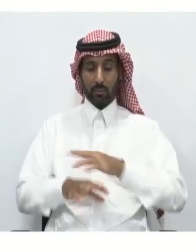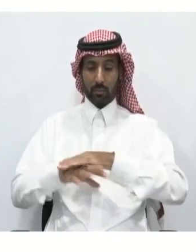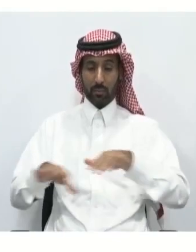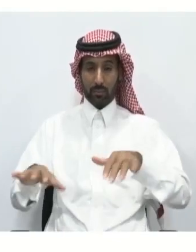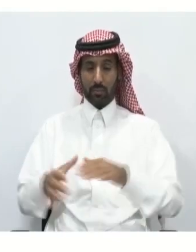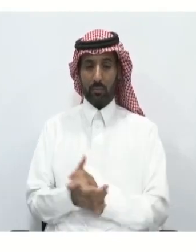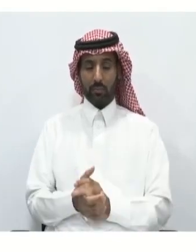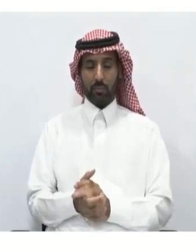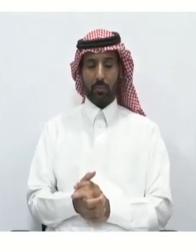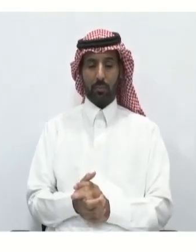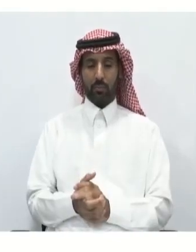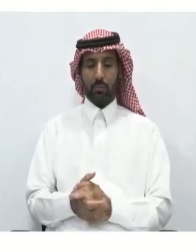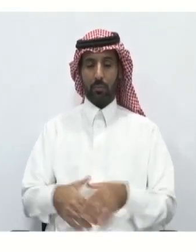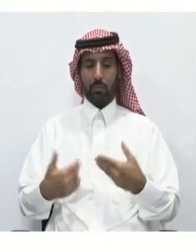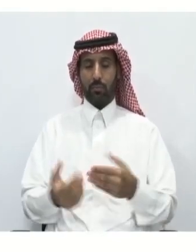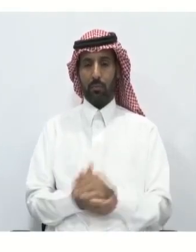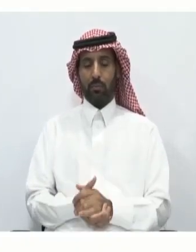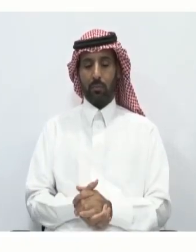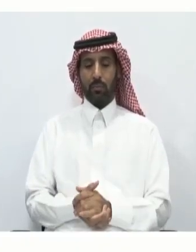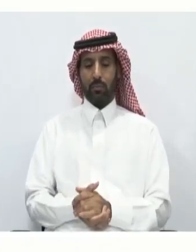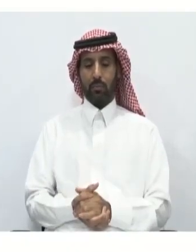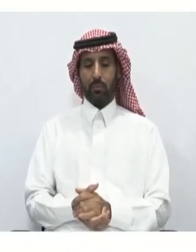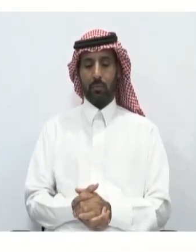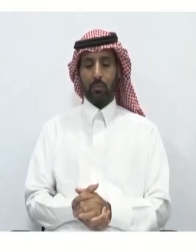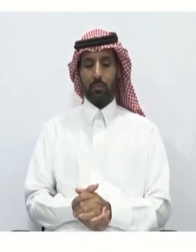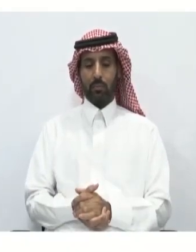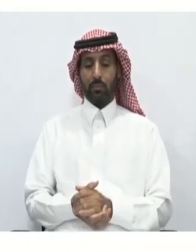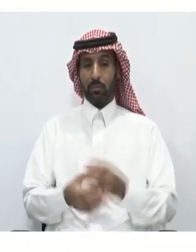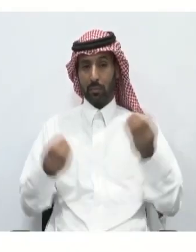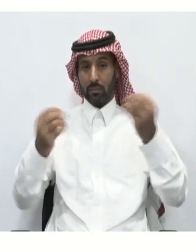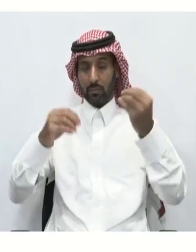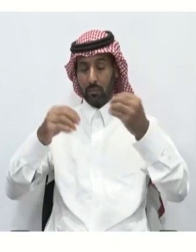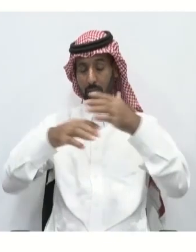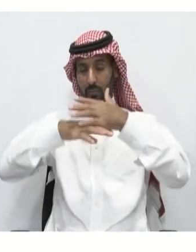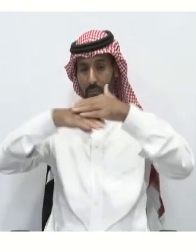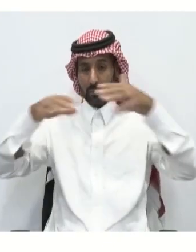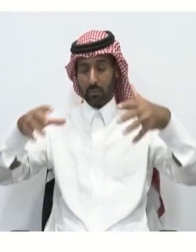two of eco-friendly design features mentioned? Yes, rain collection and